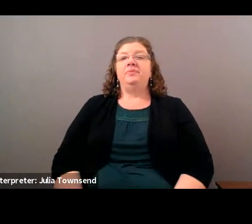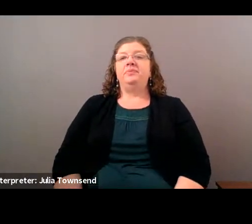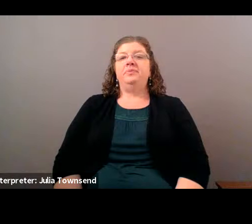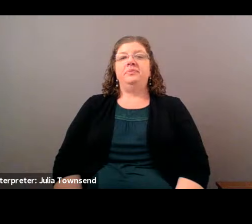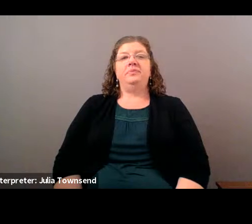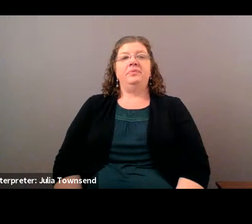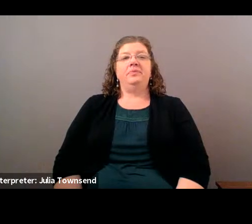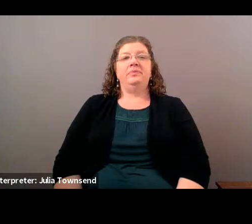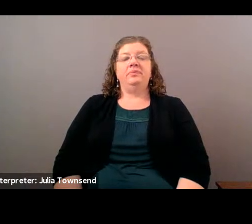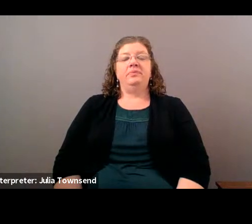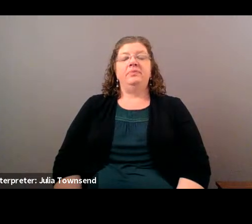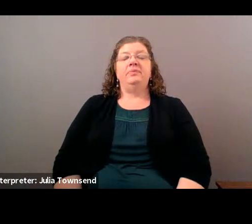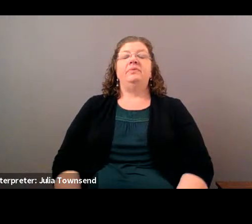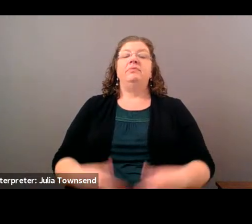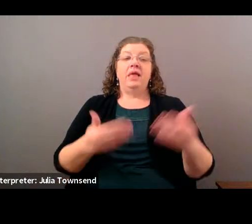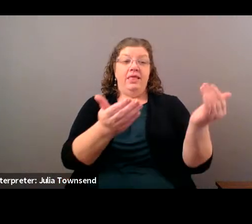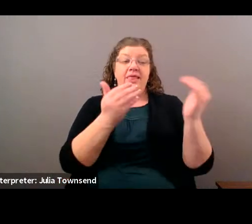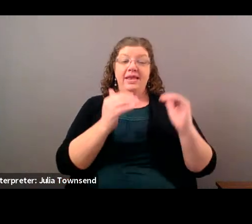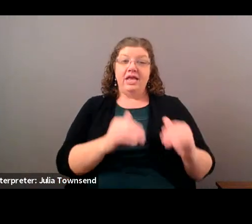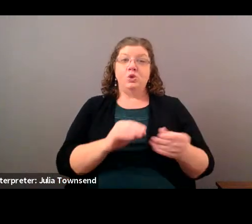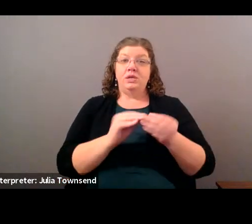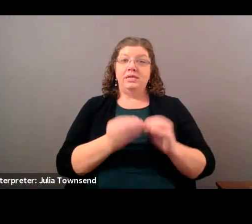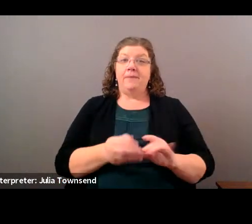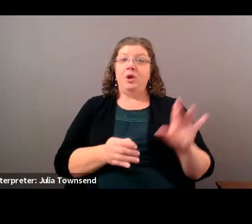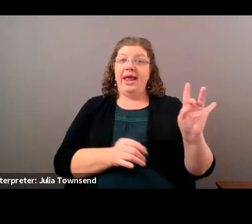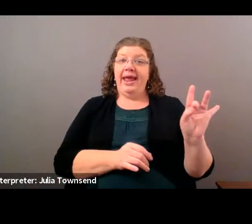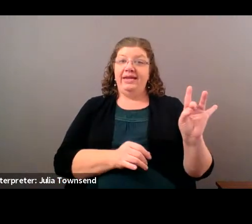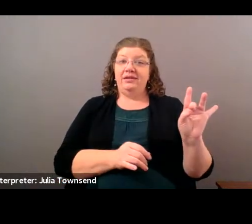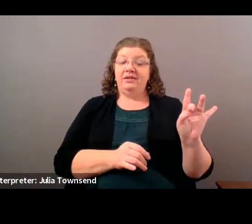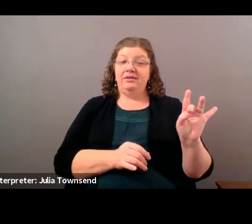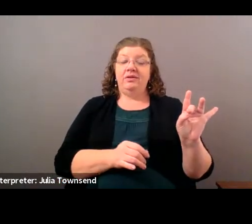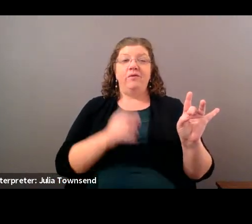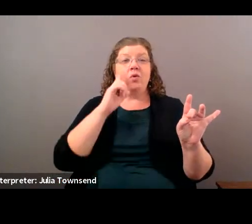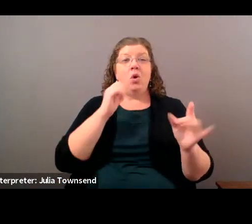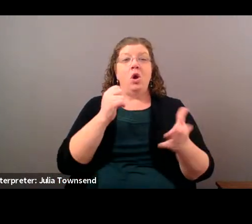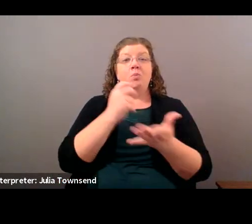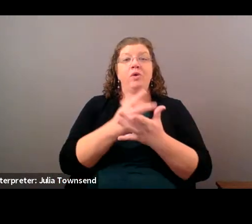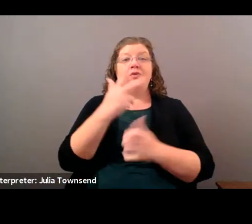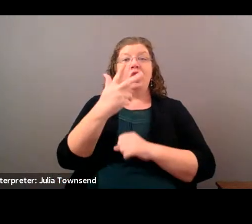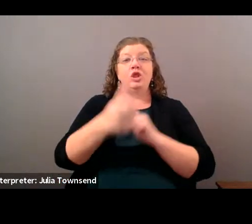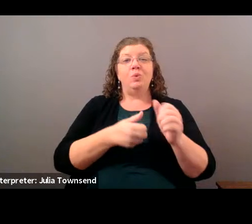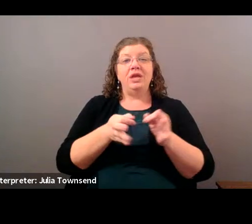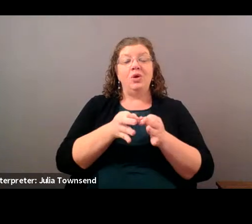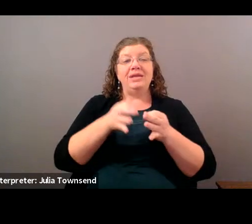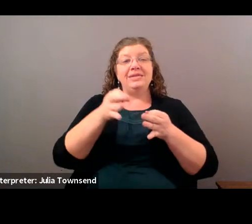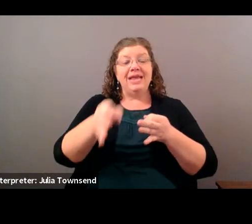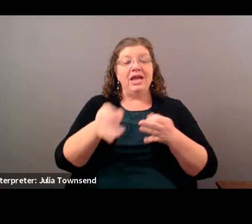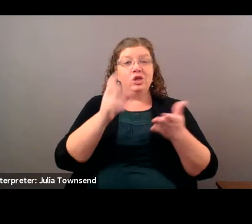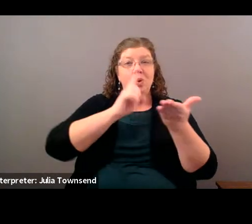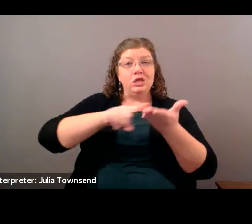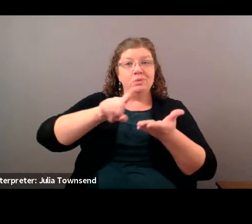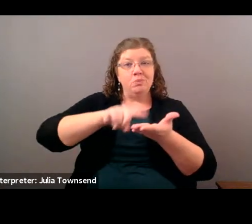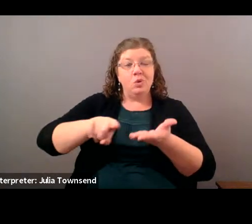I'll be turning over the next item, number 8, for the approval of the 3-year extension to Explore Learning proposal